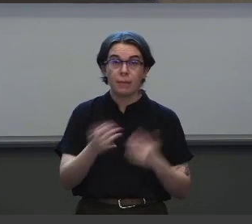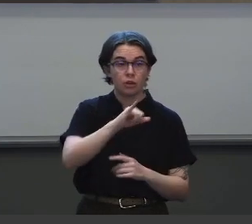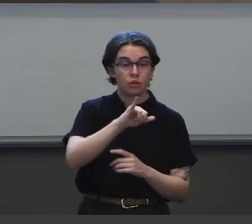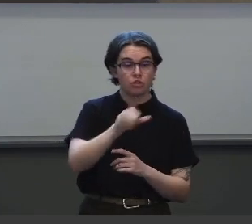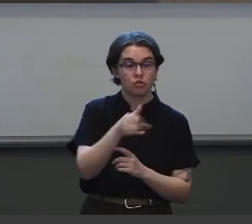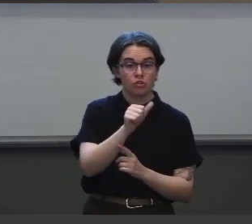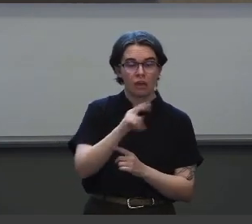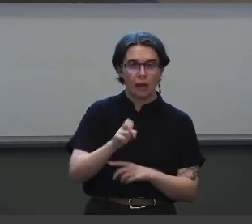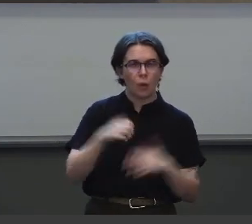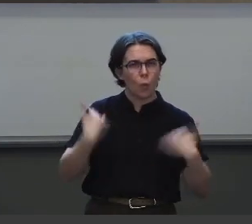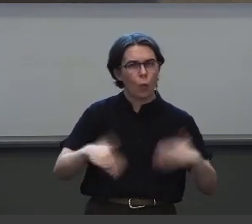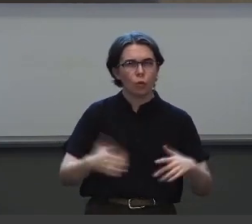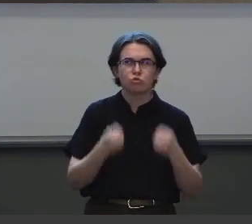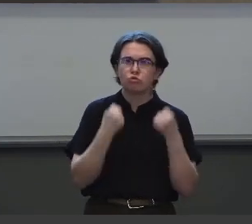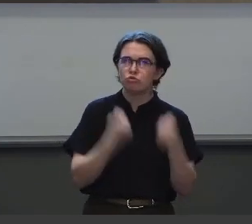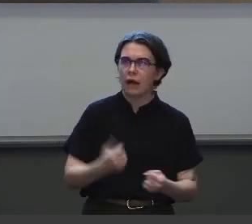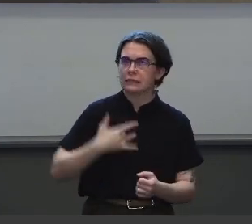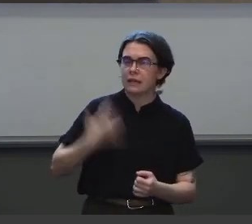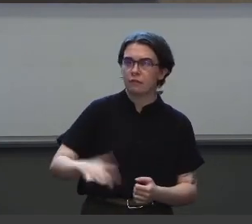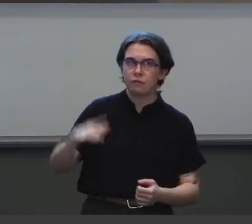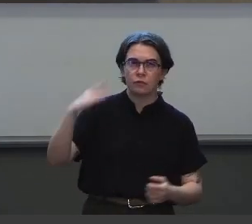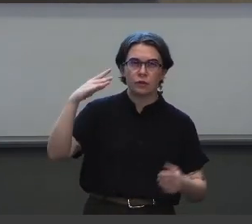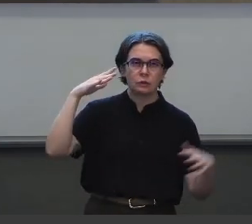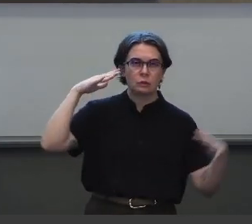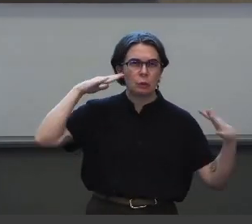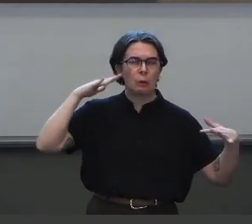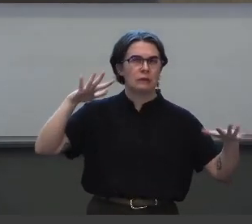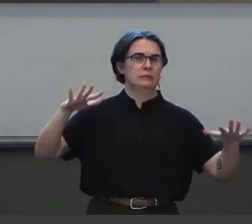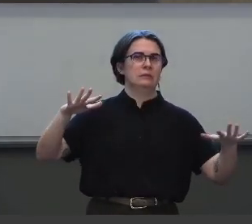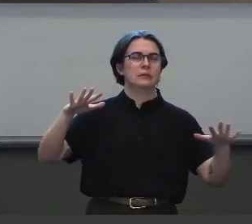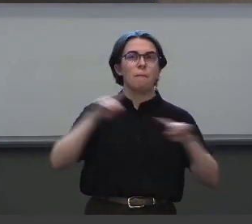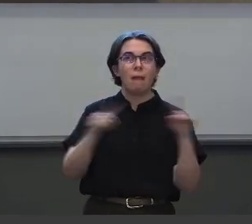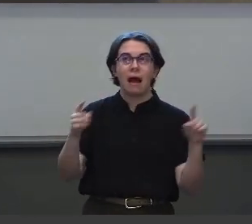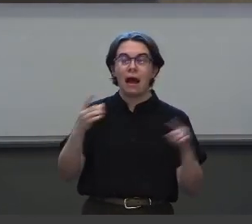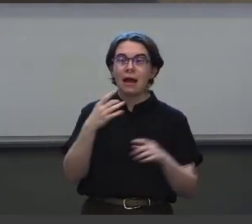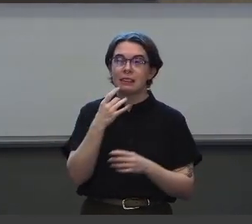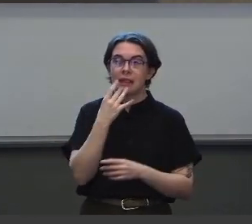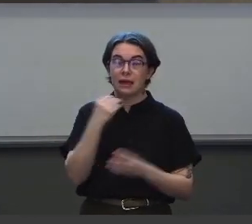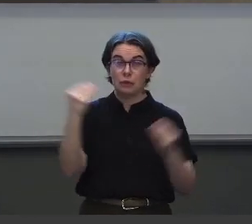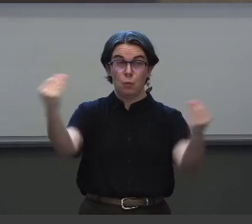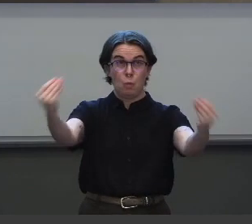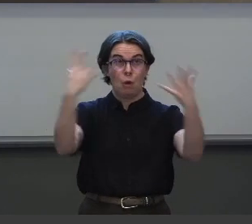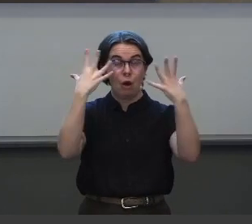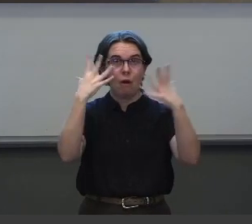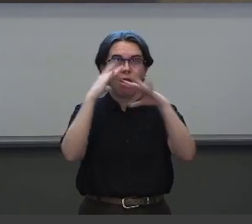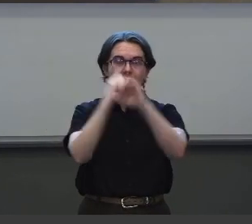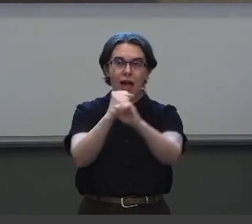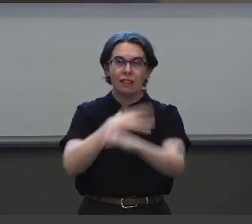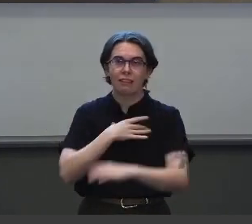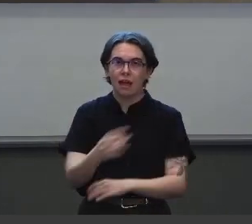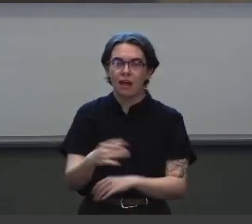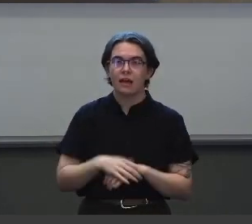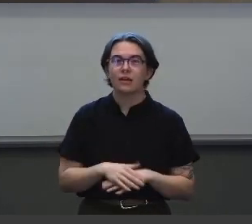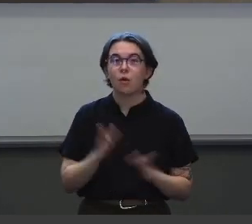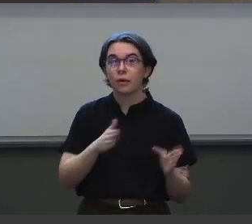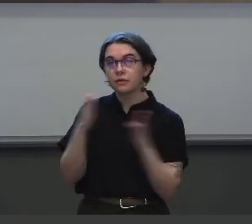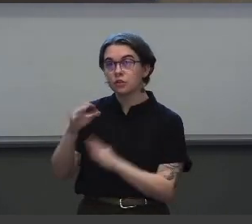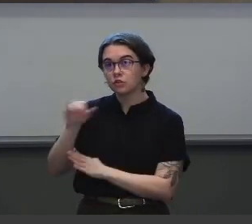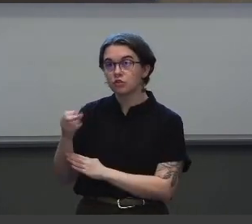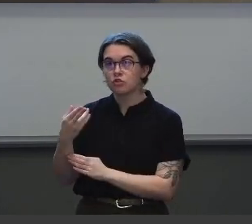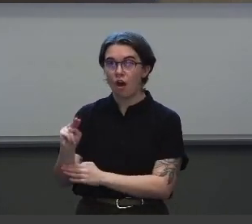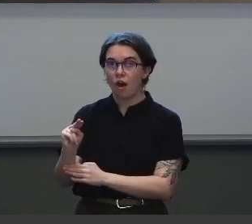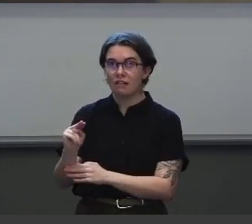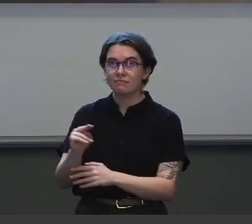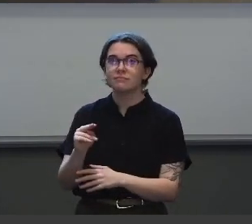to noise, but they're fascinated by bright lights. On the other hand, John loves making noise, but he wears